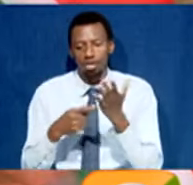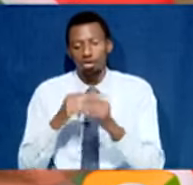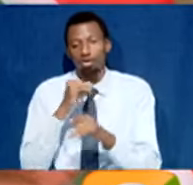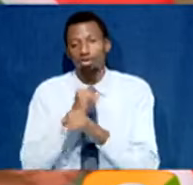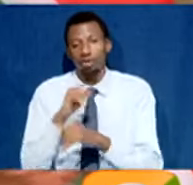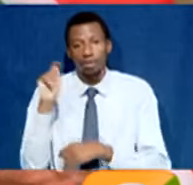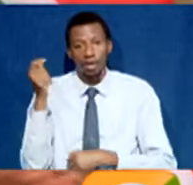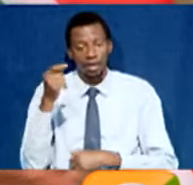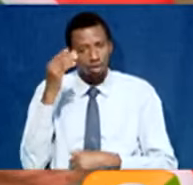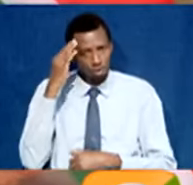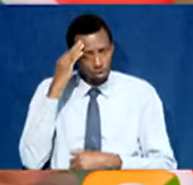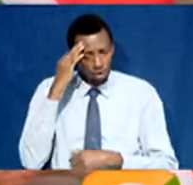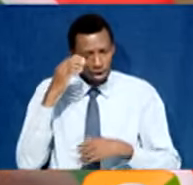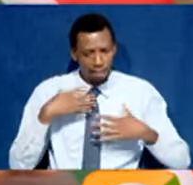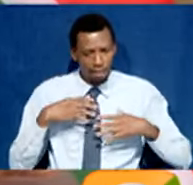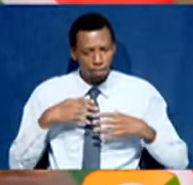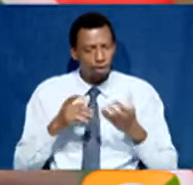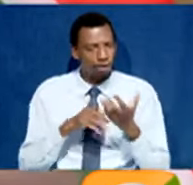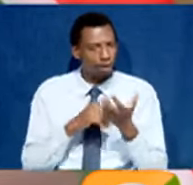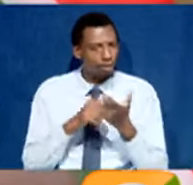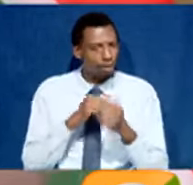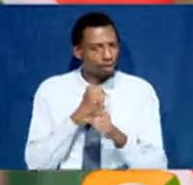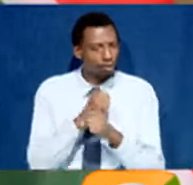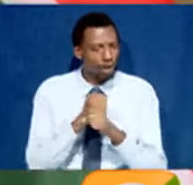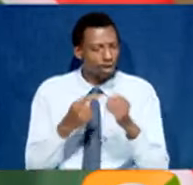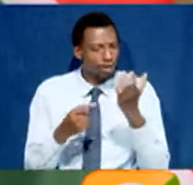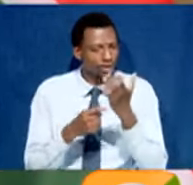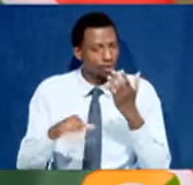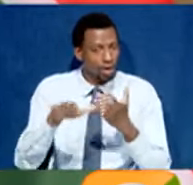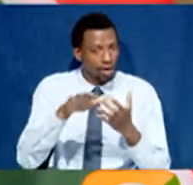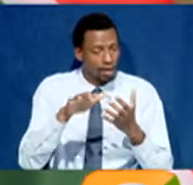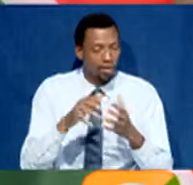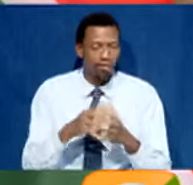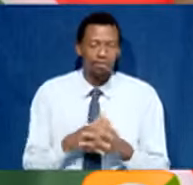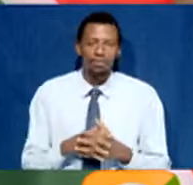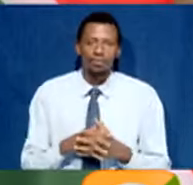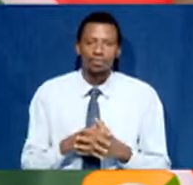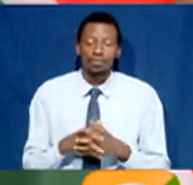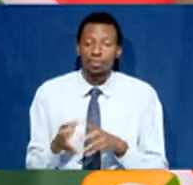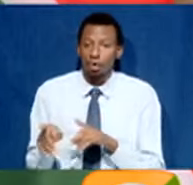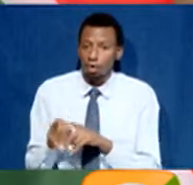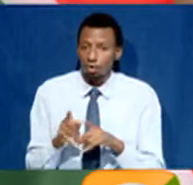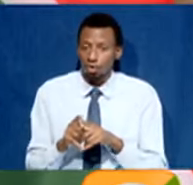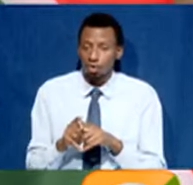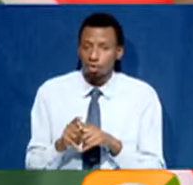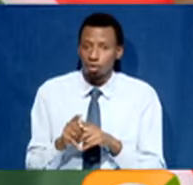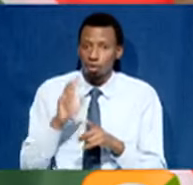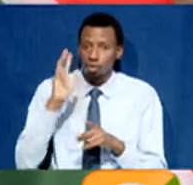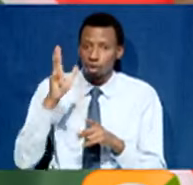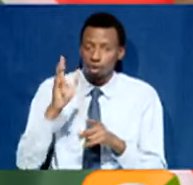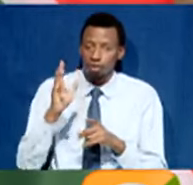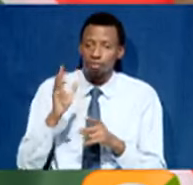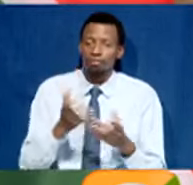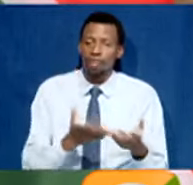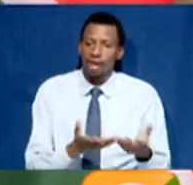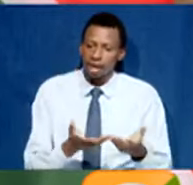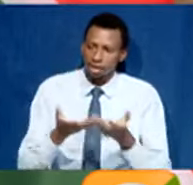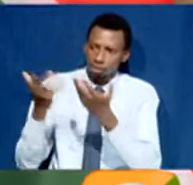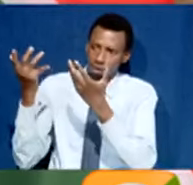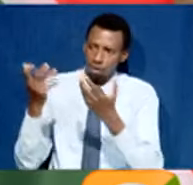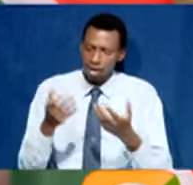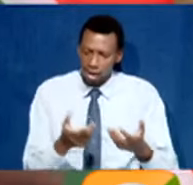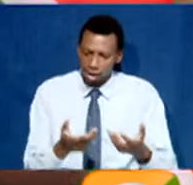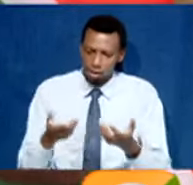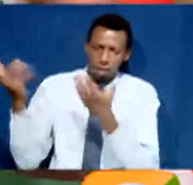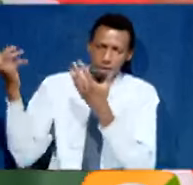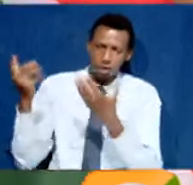the number of people who are working in the digital space, and we are going to export more labor. As I talk to you